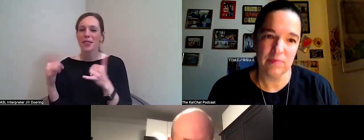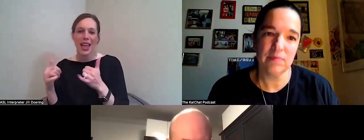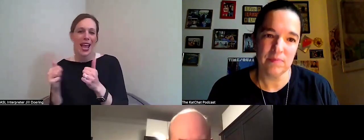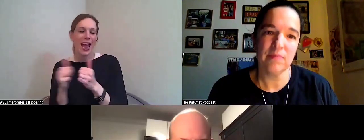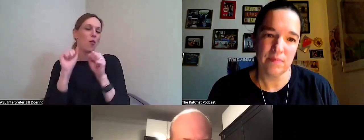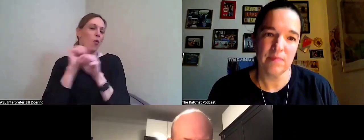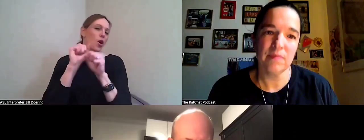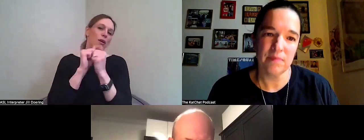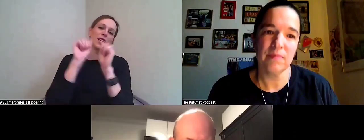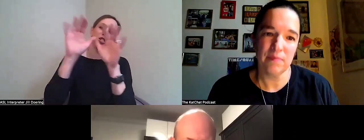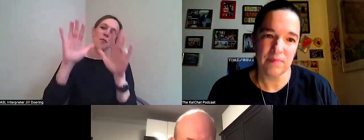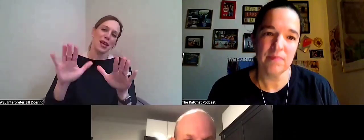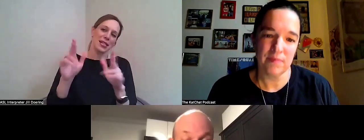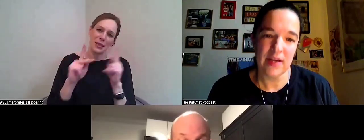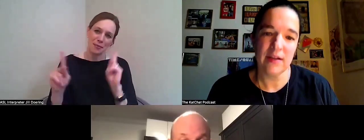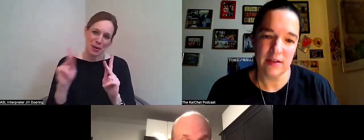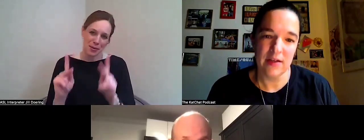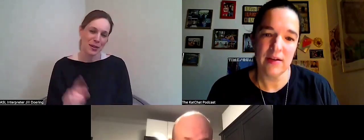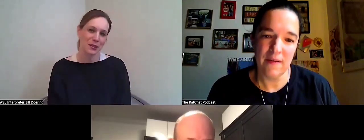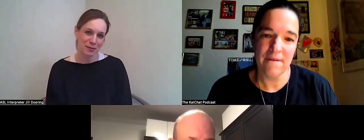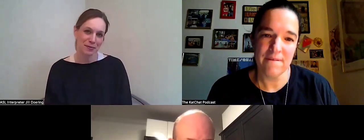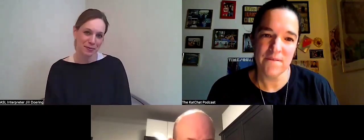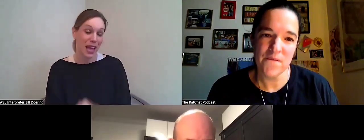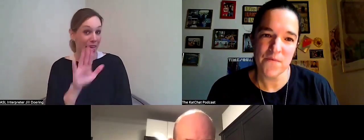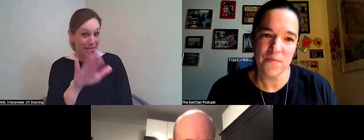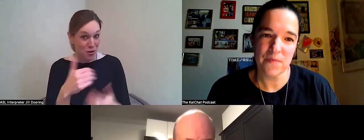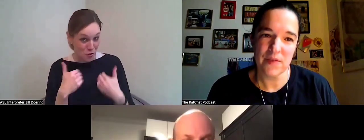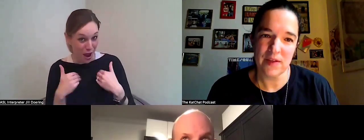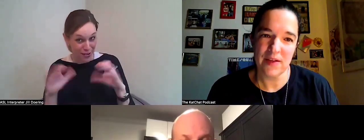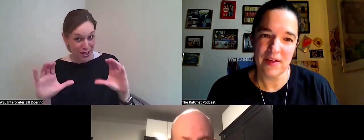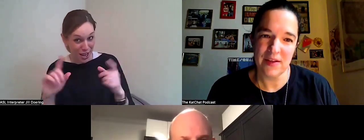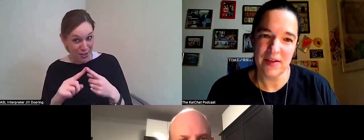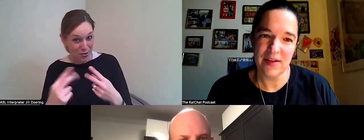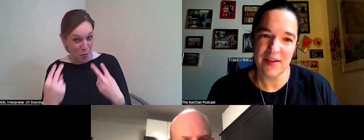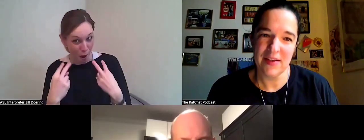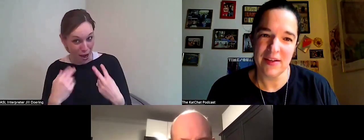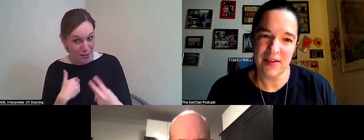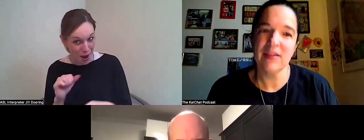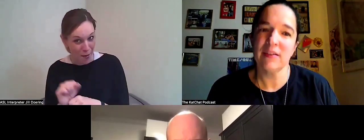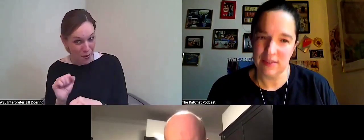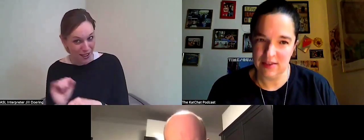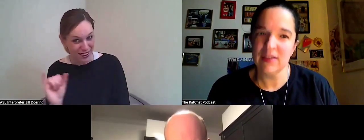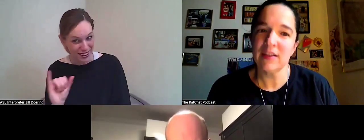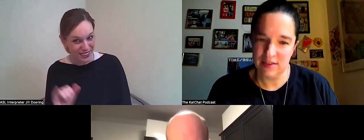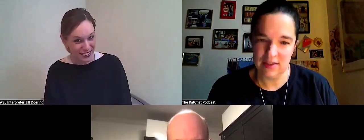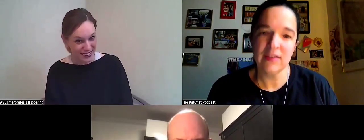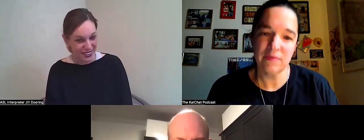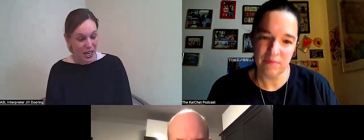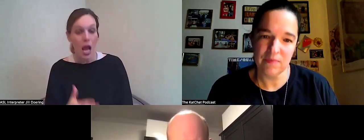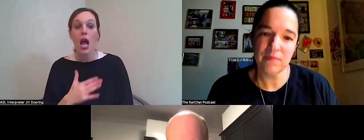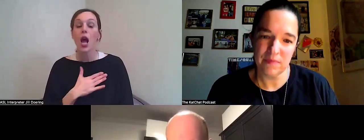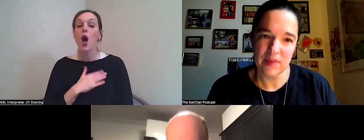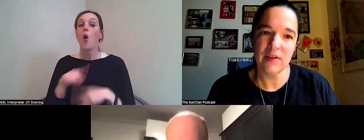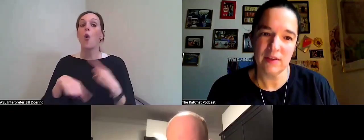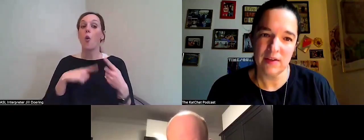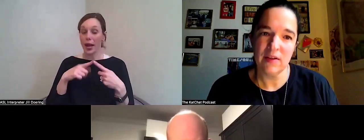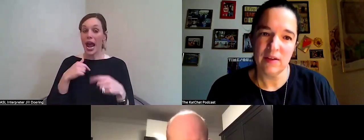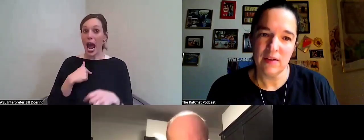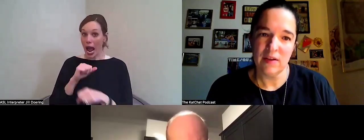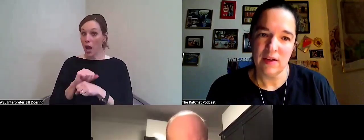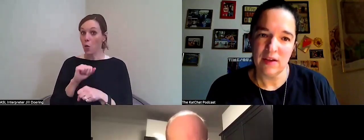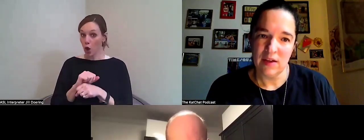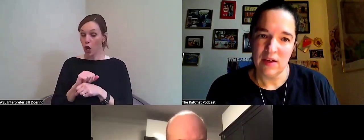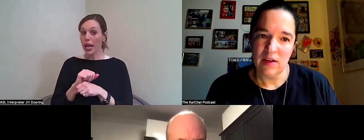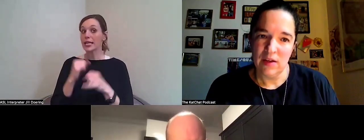people. And you get a chance to watch my work. I find when I work as an independent filmmaker, it's